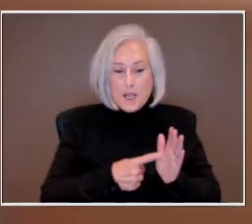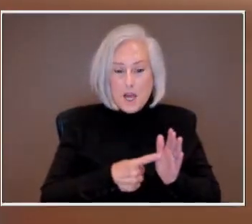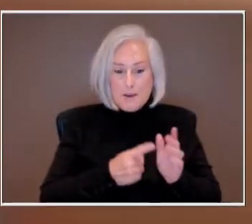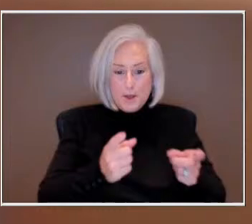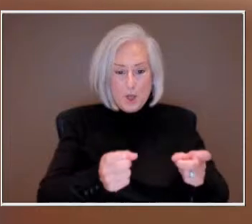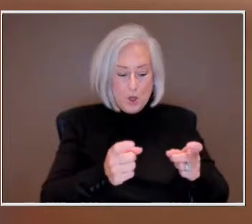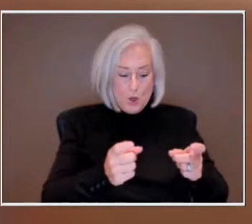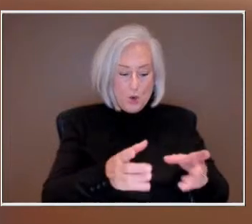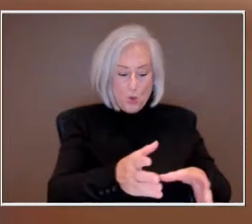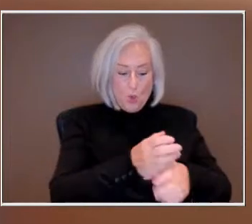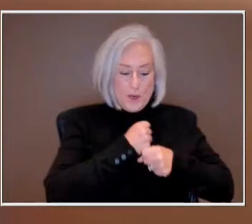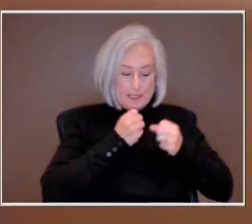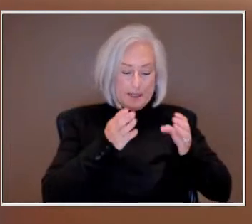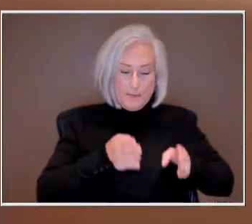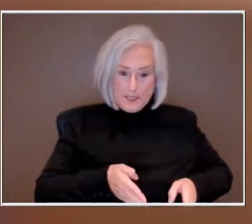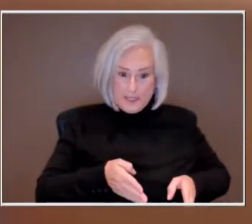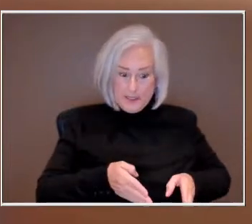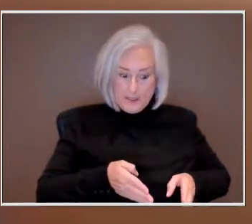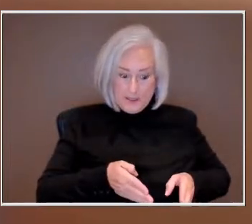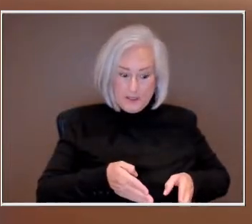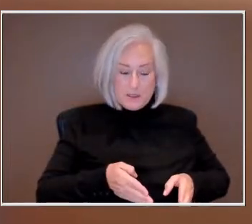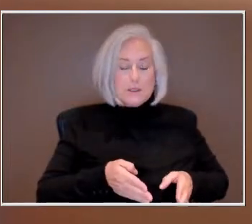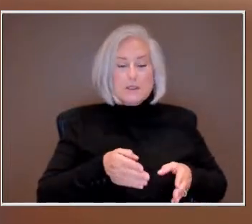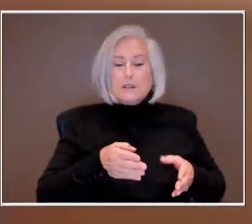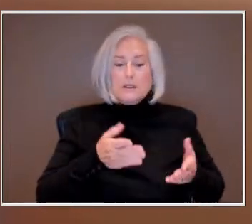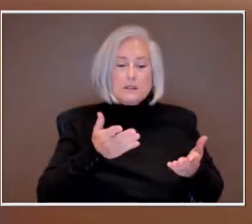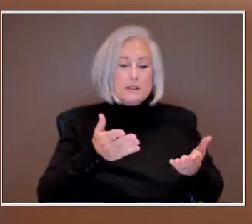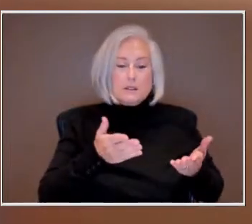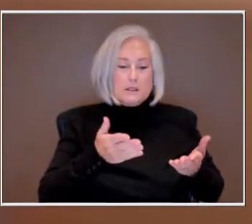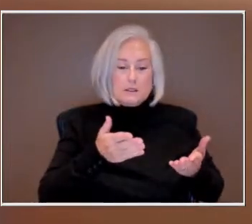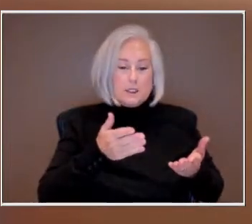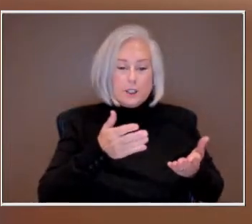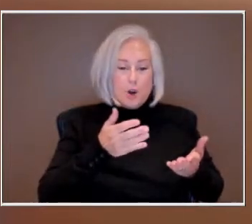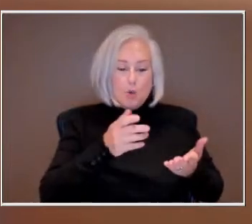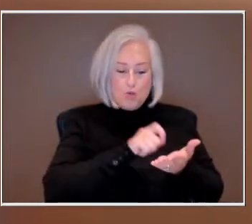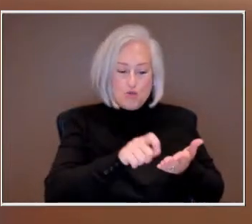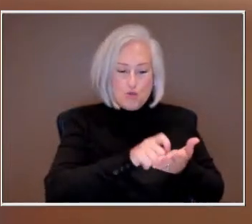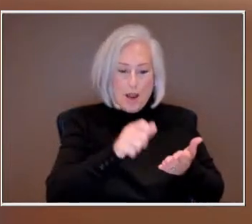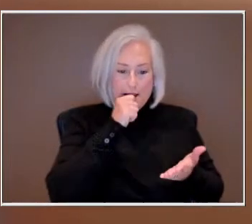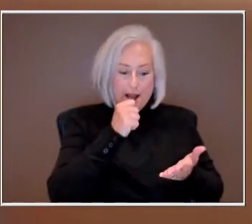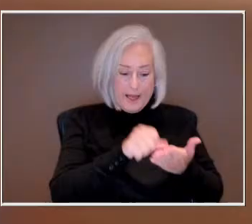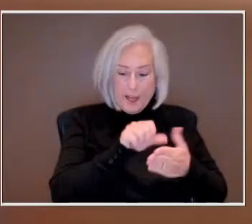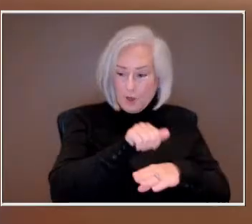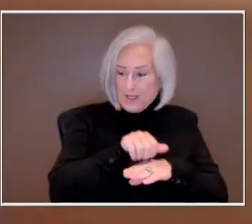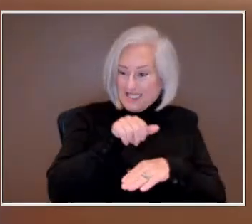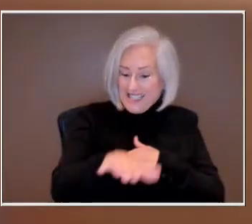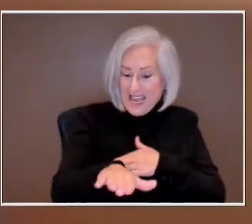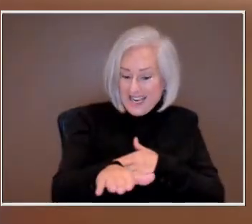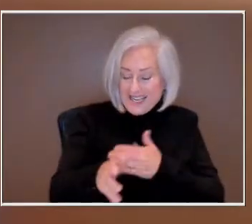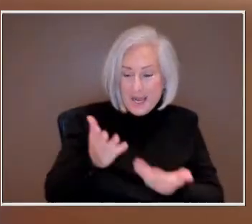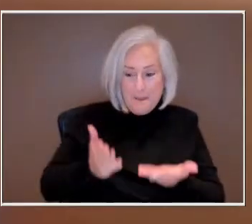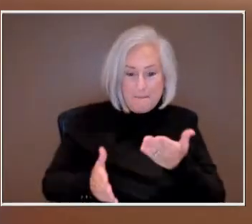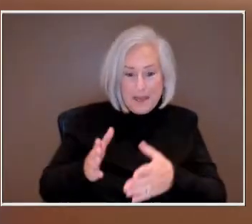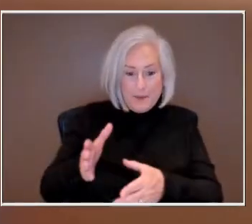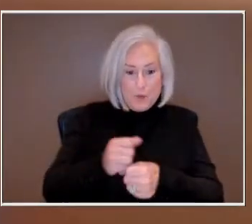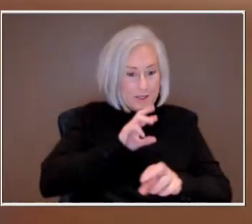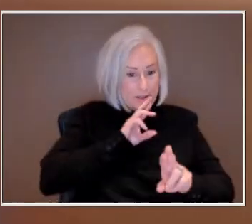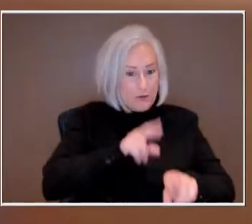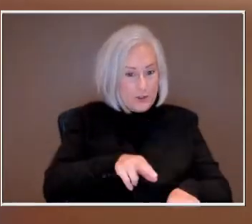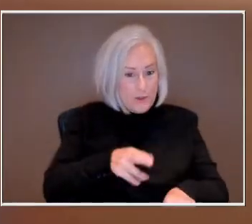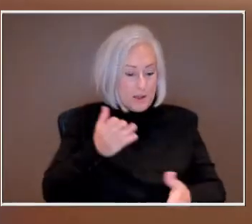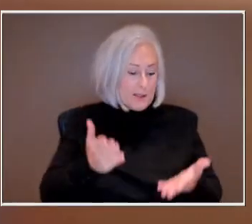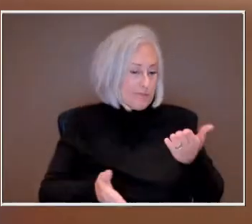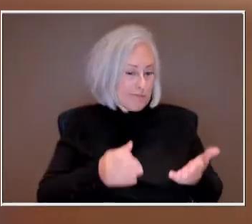knows the circumstances of how that donor passed. And so sometimes the recipients may get a letter back, they may not get a letter back, but it requires the donor